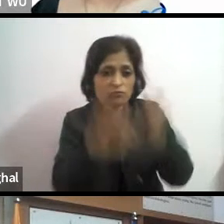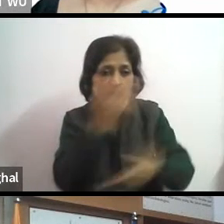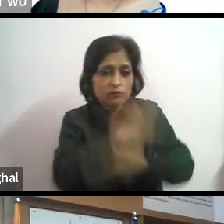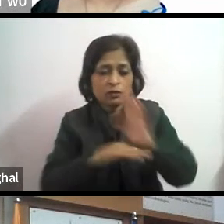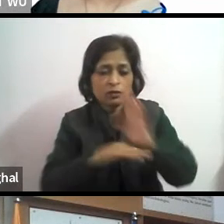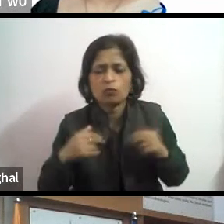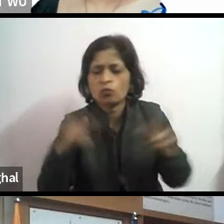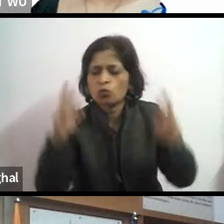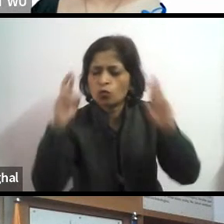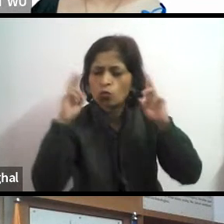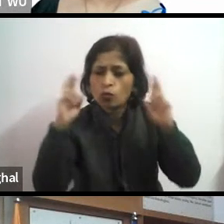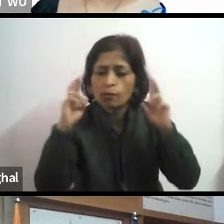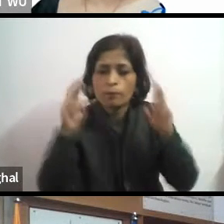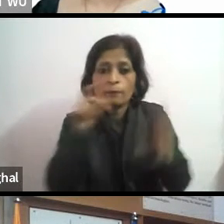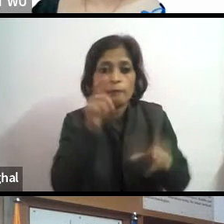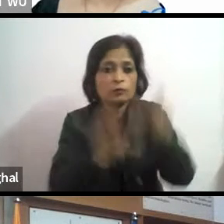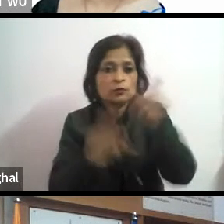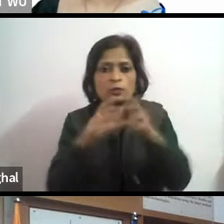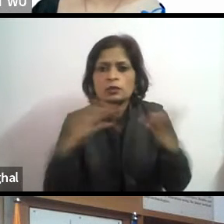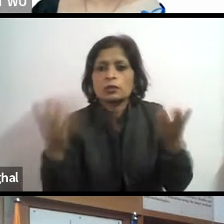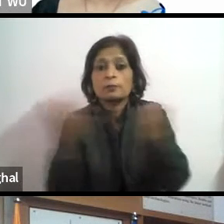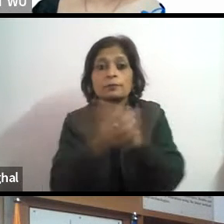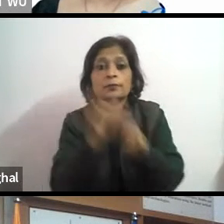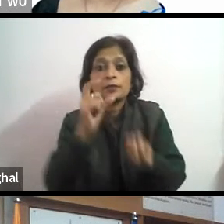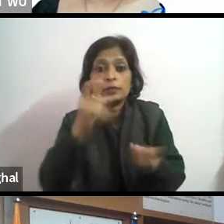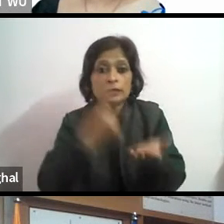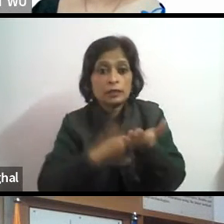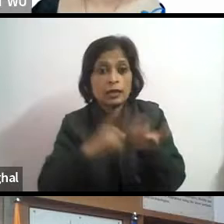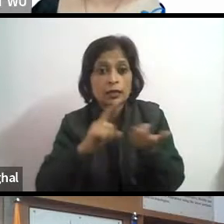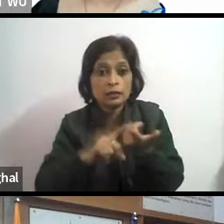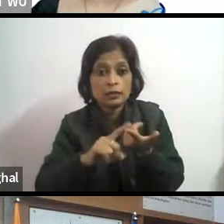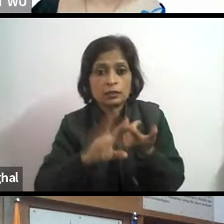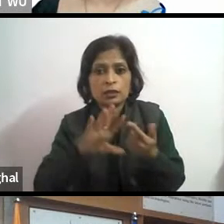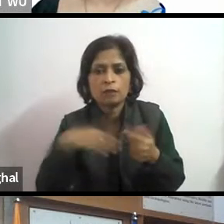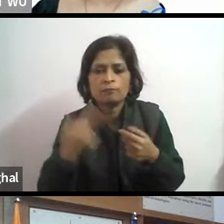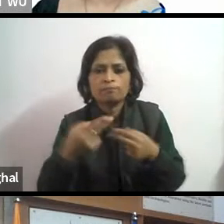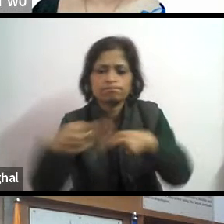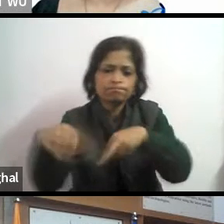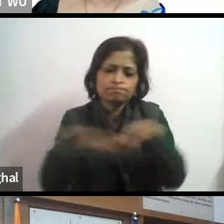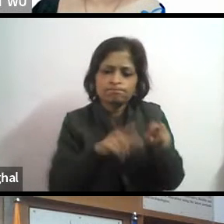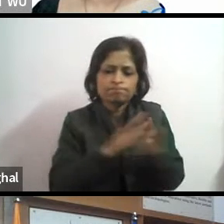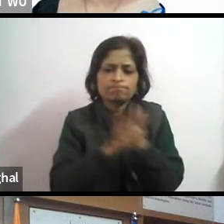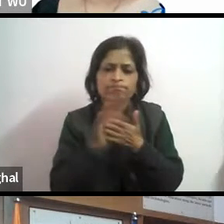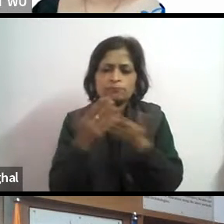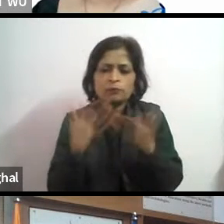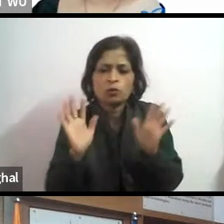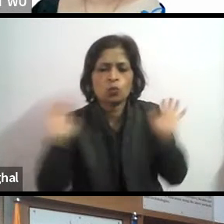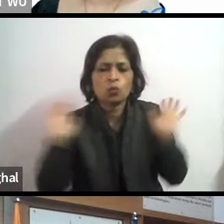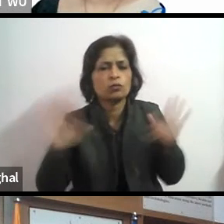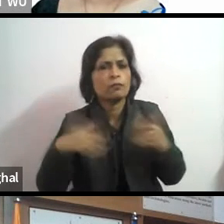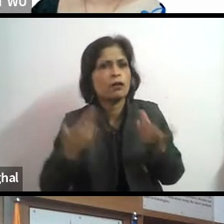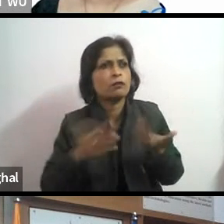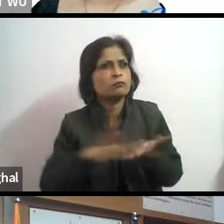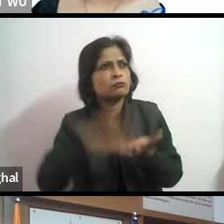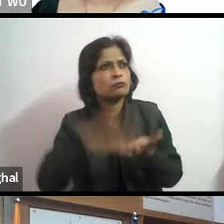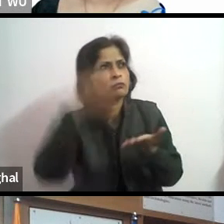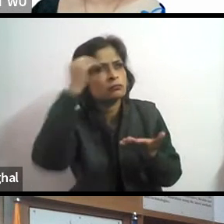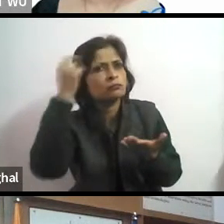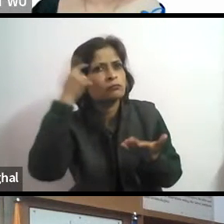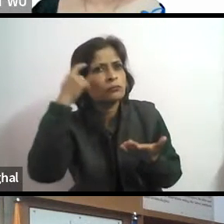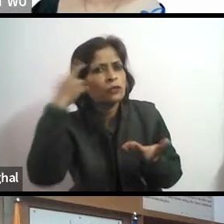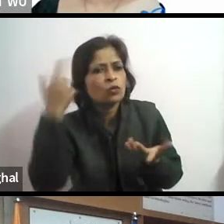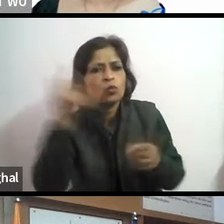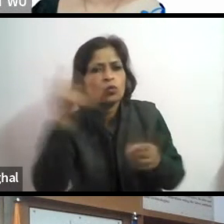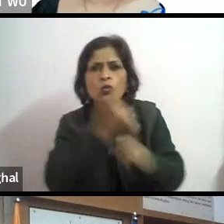our participants after the CRE would go back and maybe reflect on how much effort the government